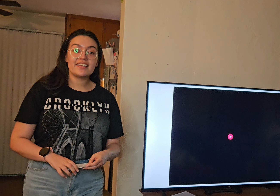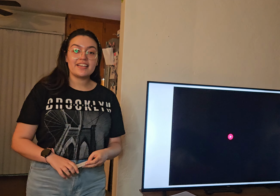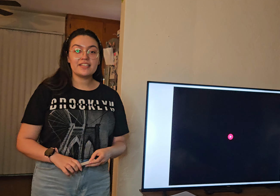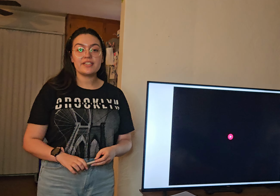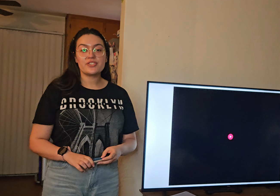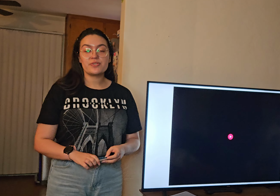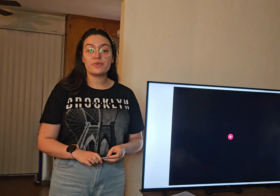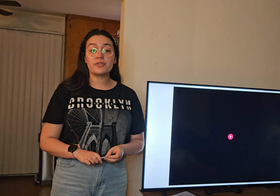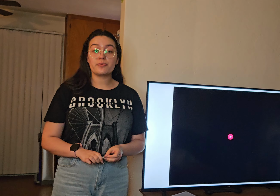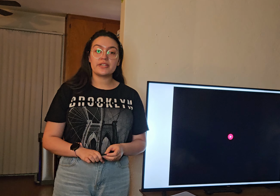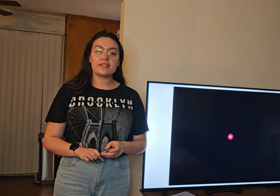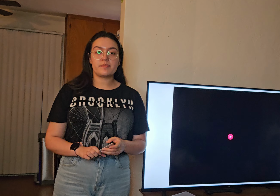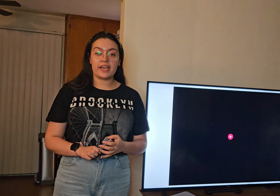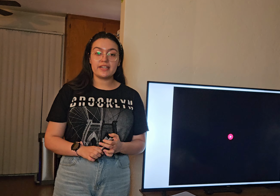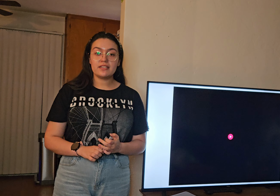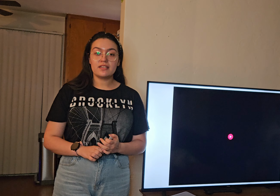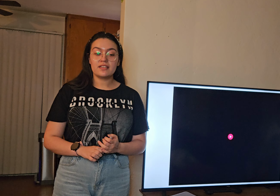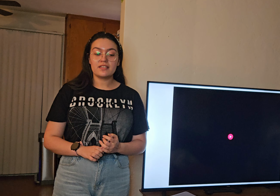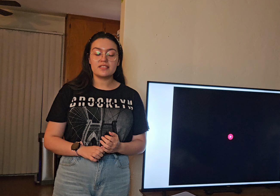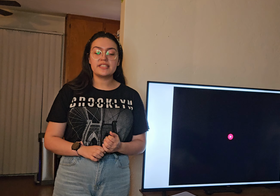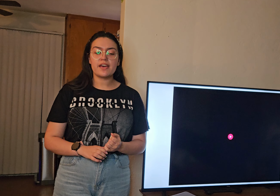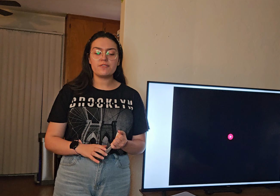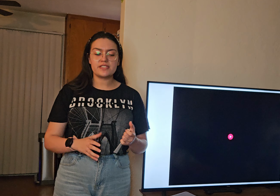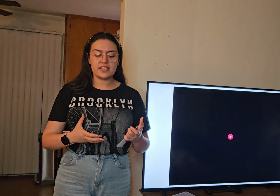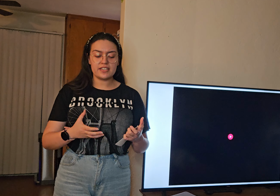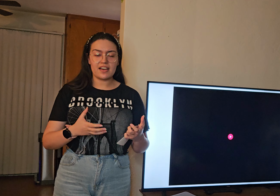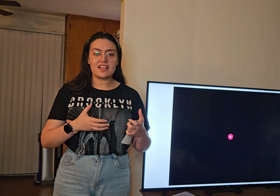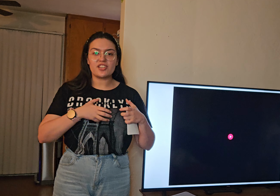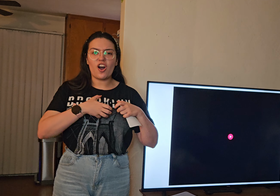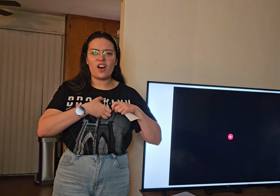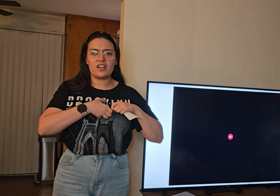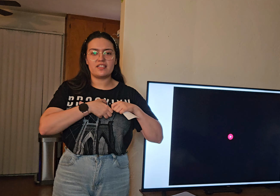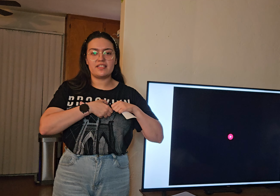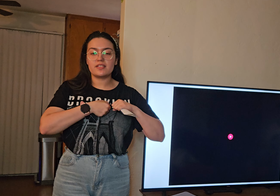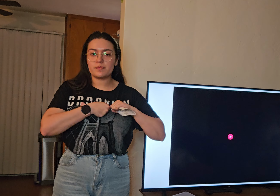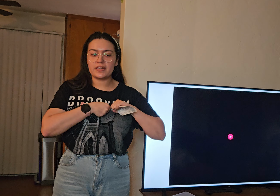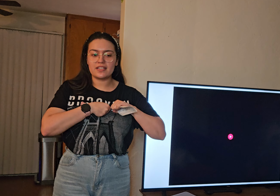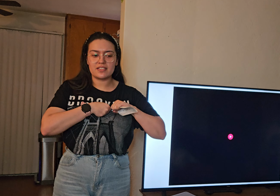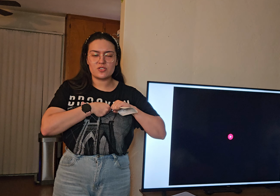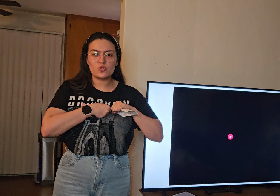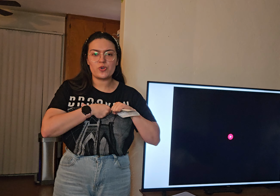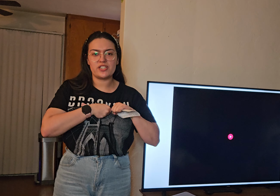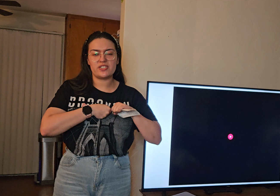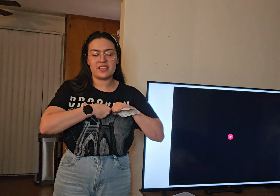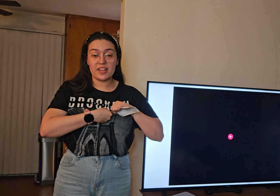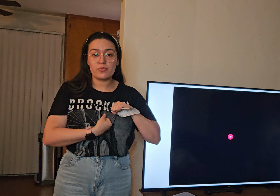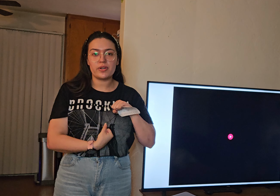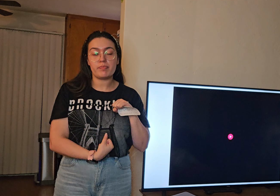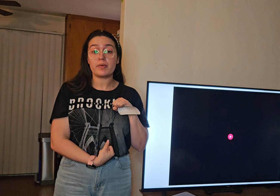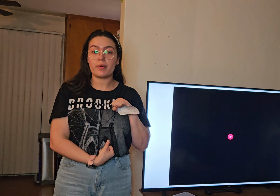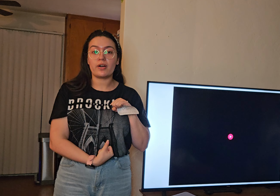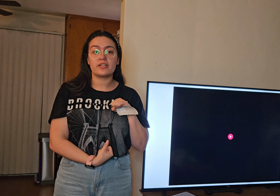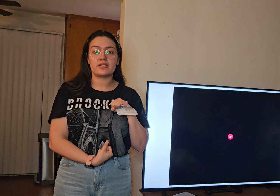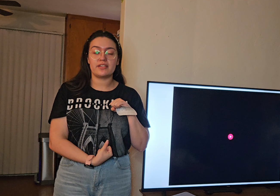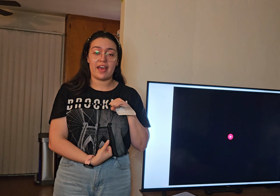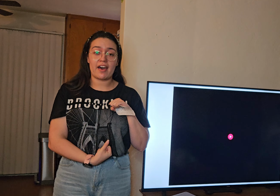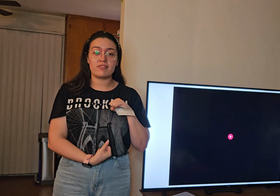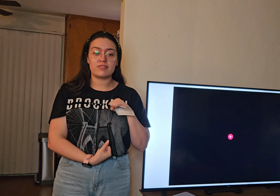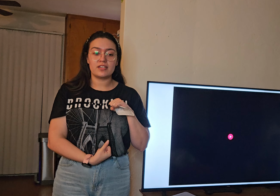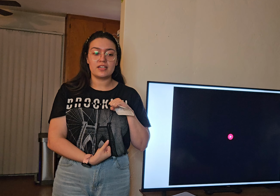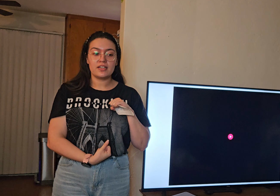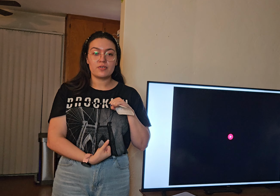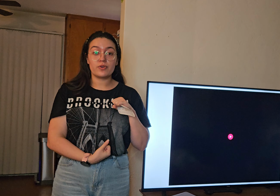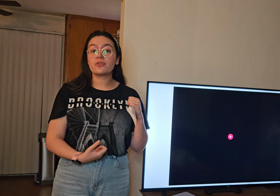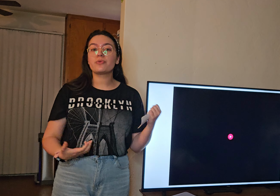So in English, what you read as pain, deaf see as a heart that is being squished and ripped apart in